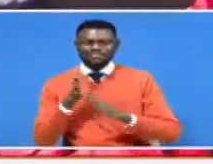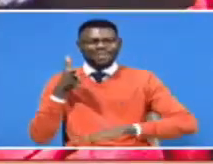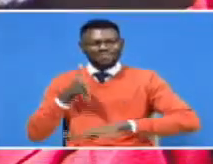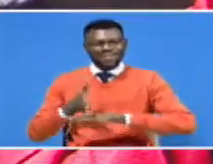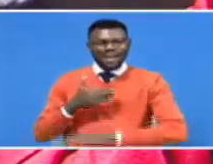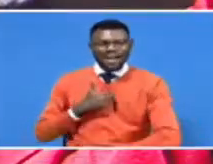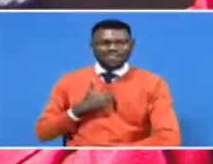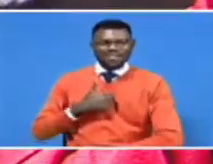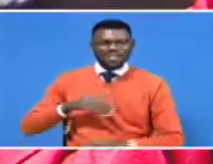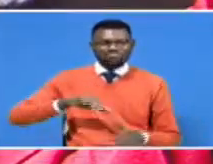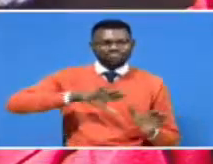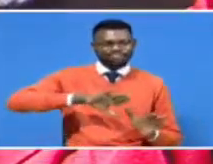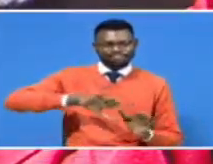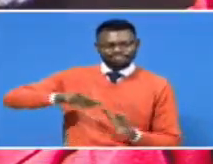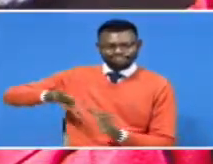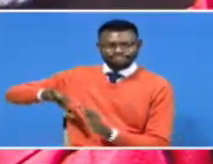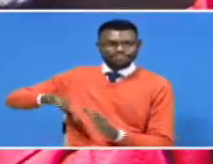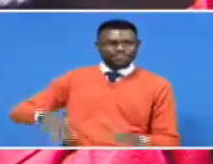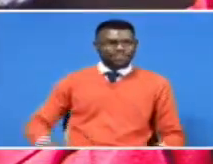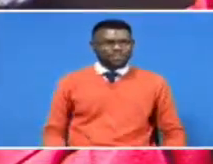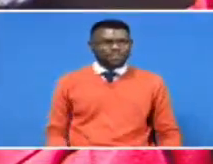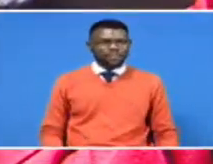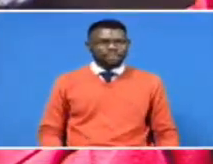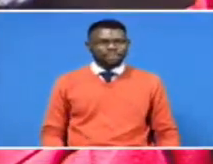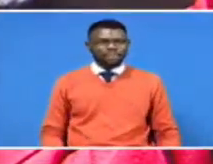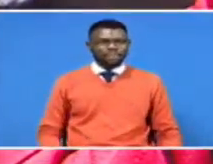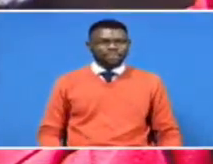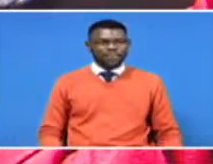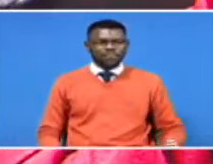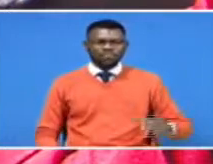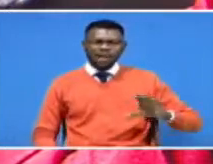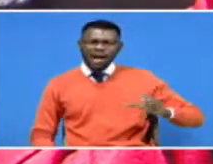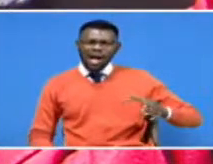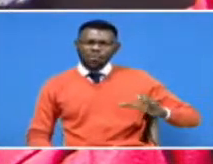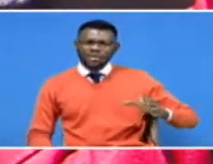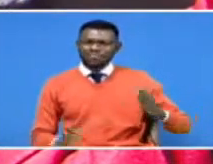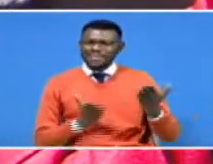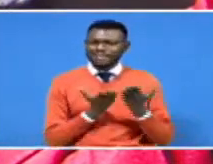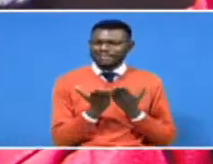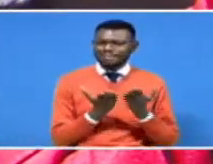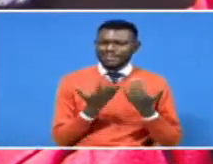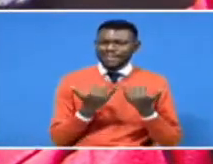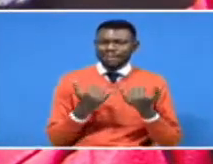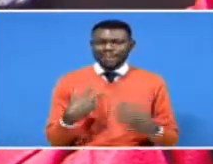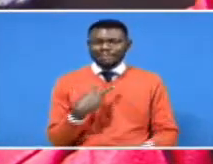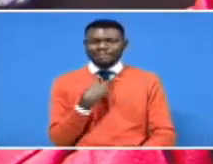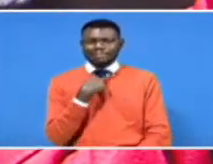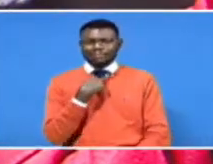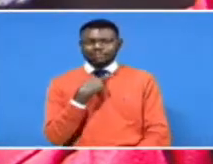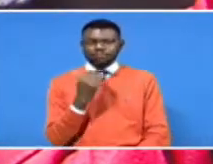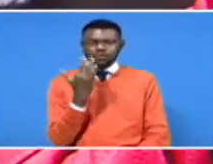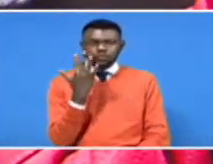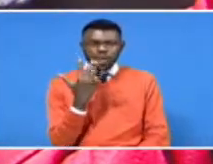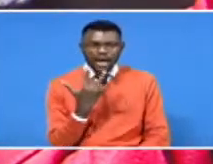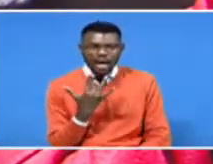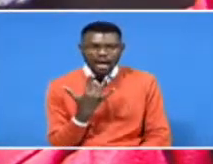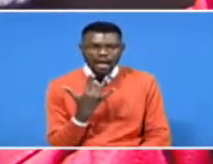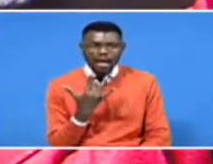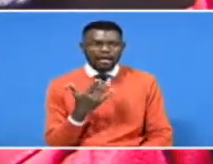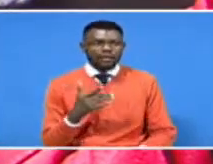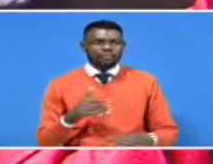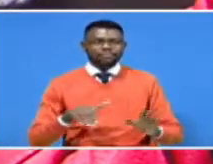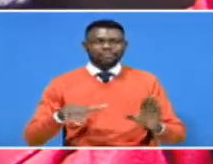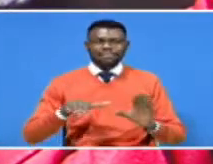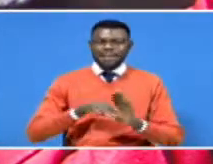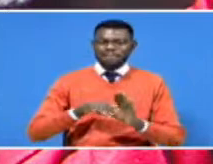Away from that, the smooth delivery in service in the counties now hangs in the balance following a countrywide ghost law by